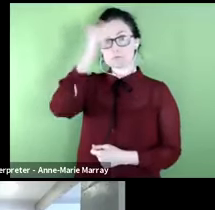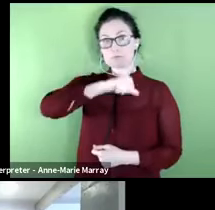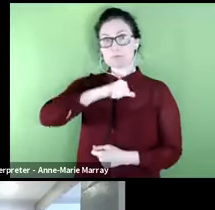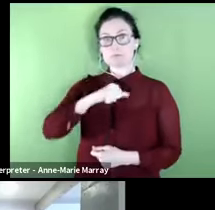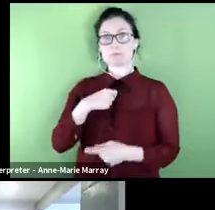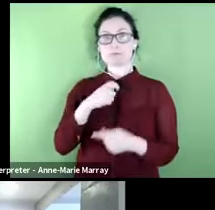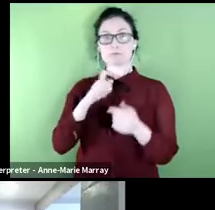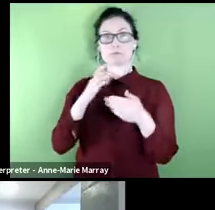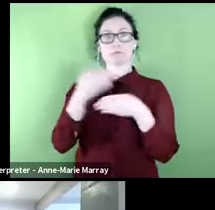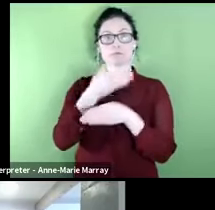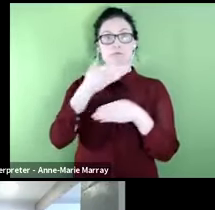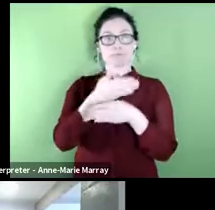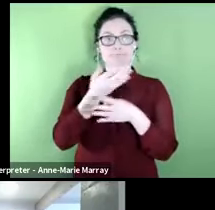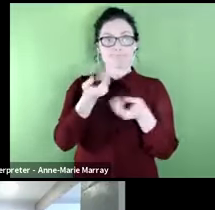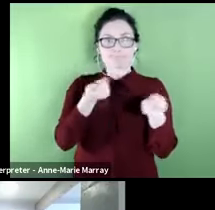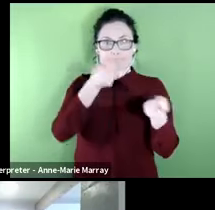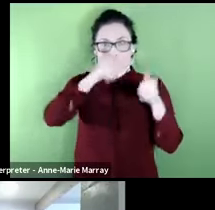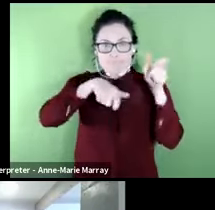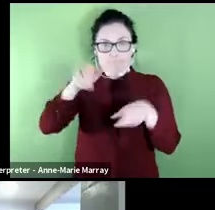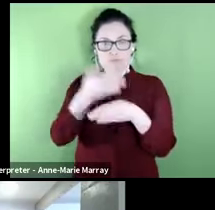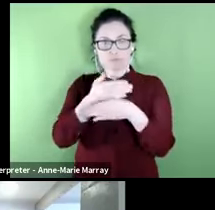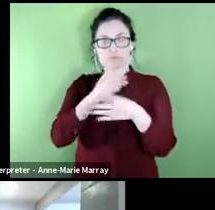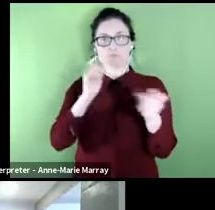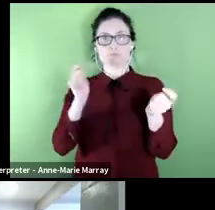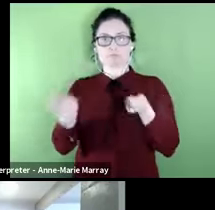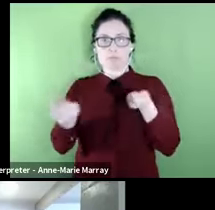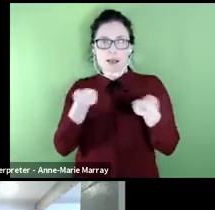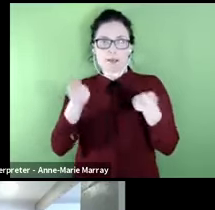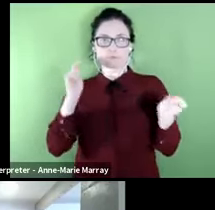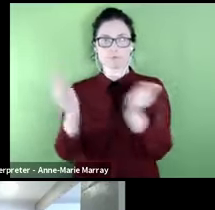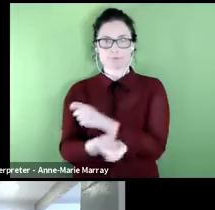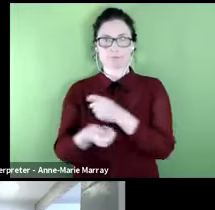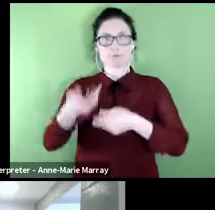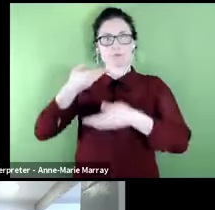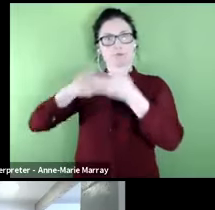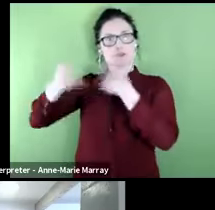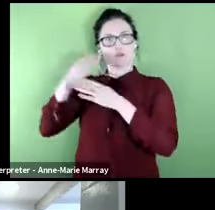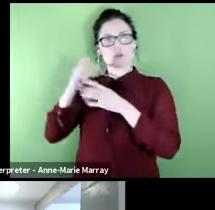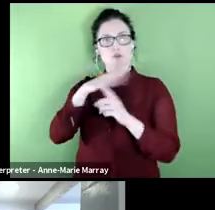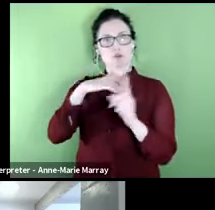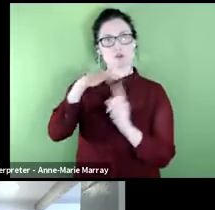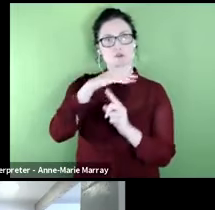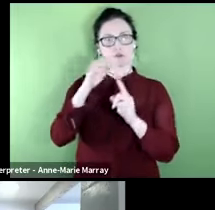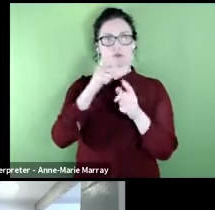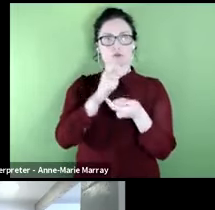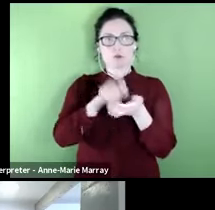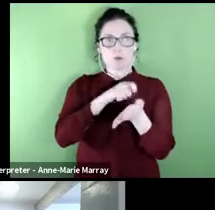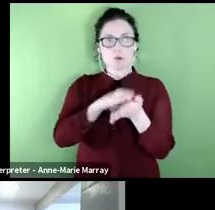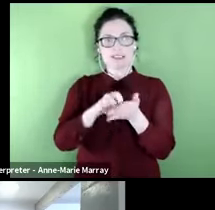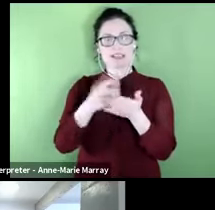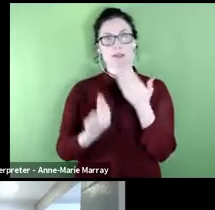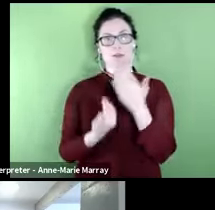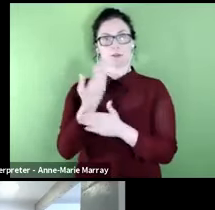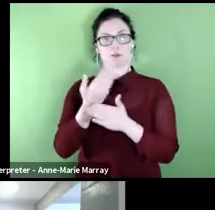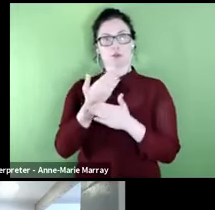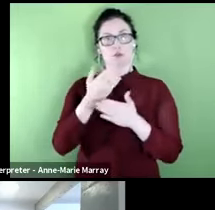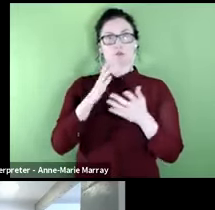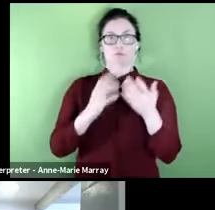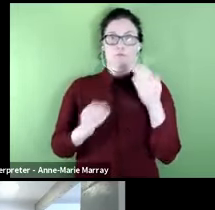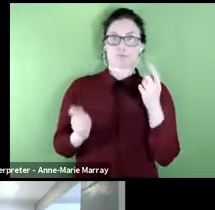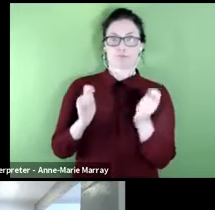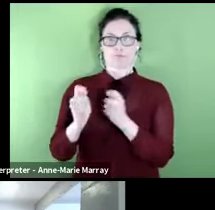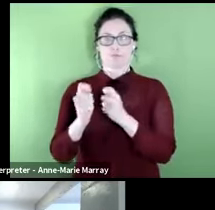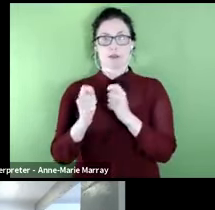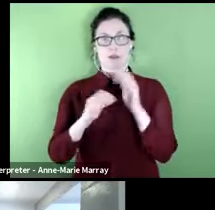the labor market and on social inequality, historical social democracy, and the neoliberal turn and the rise of the precariat